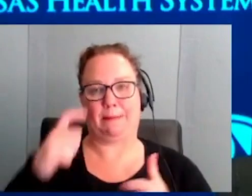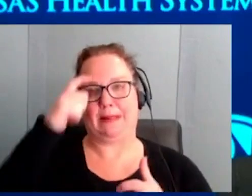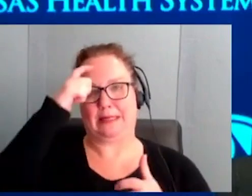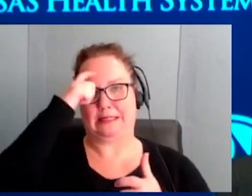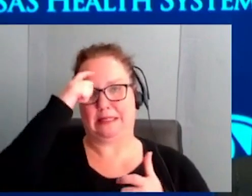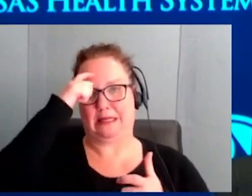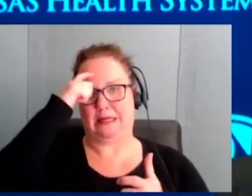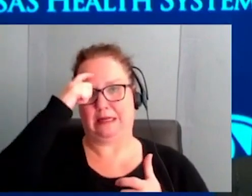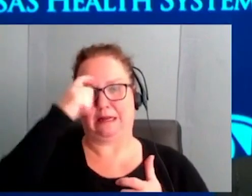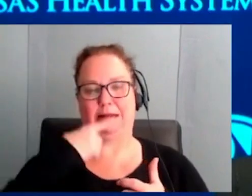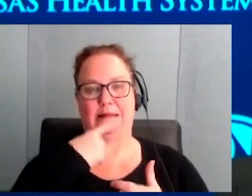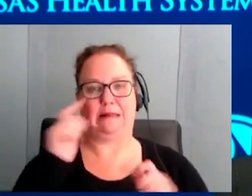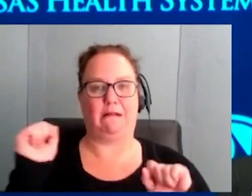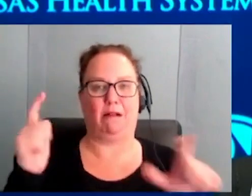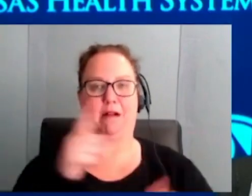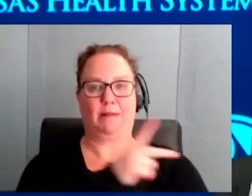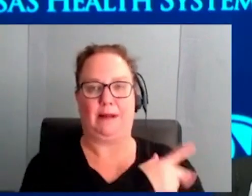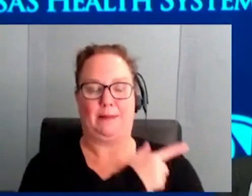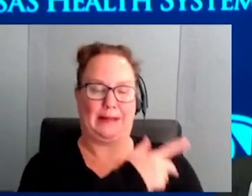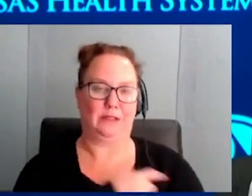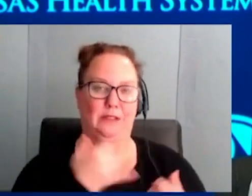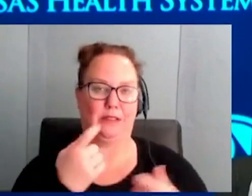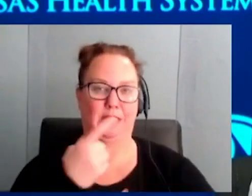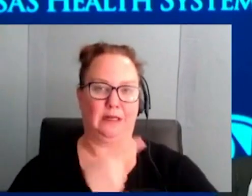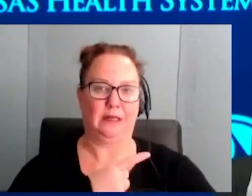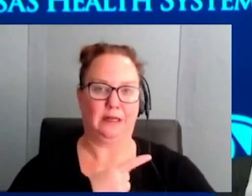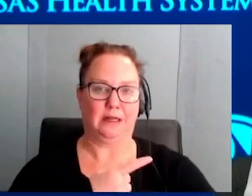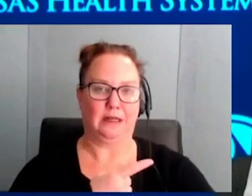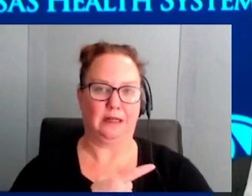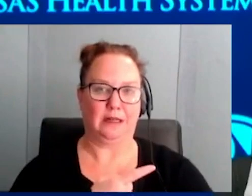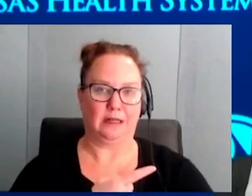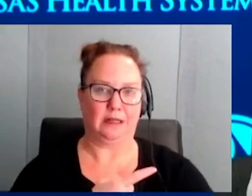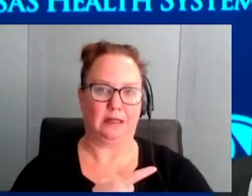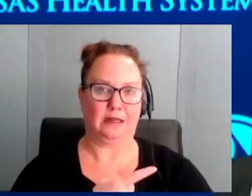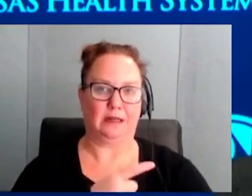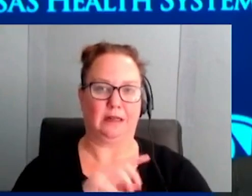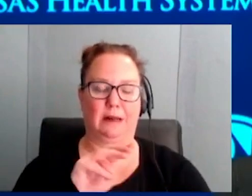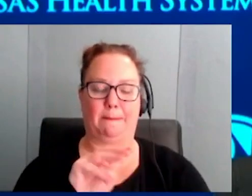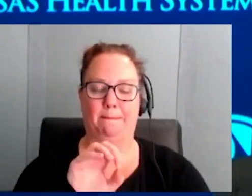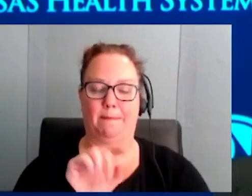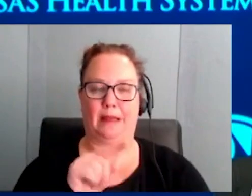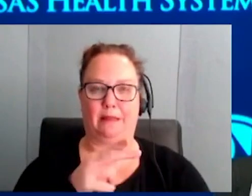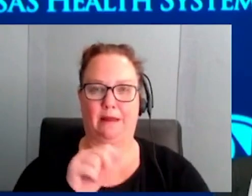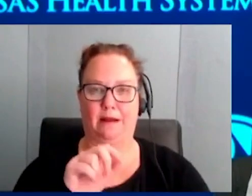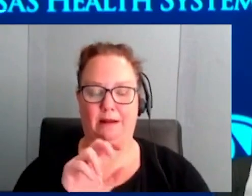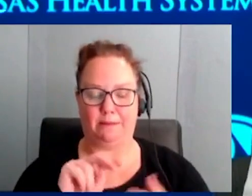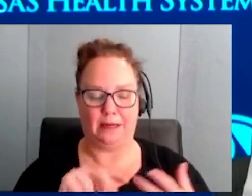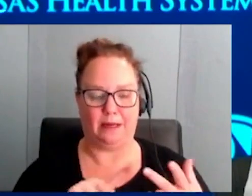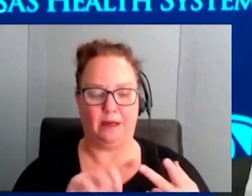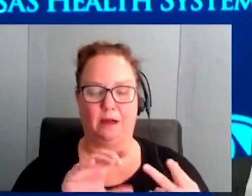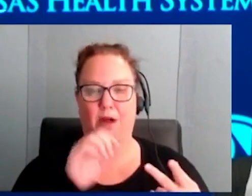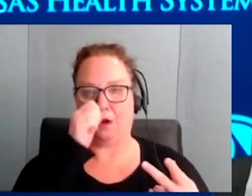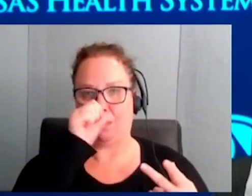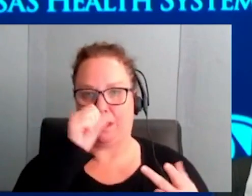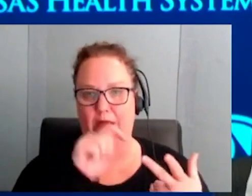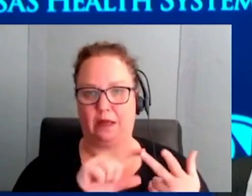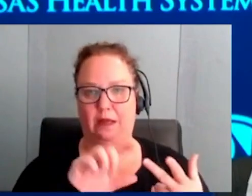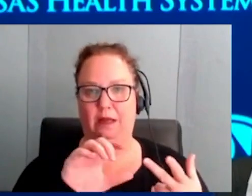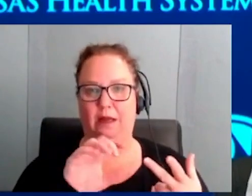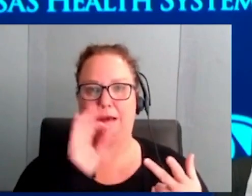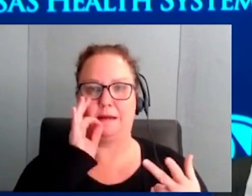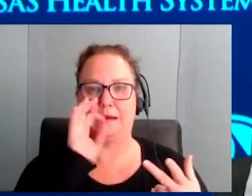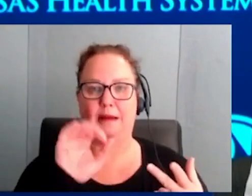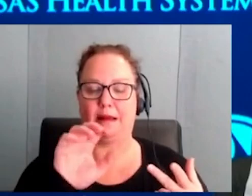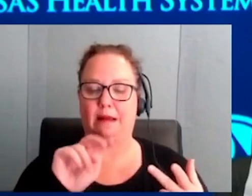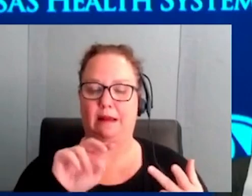all my patients these days is that even methamphetamine, cocaine, or even cannabis, any kind of drug that's